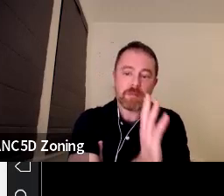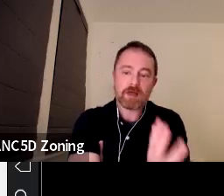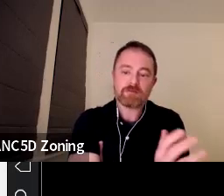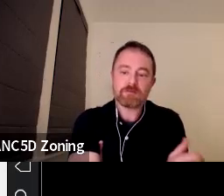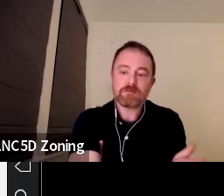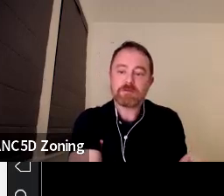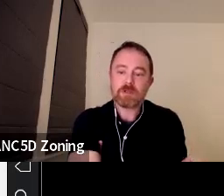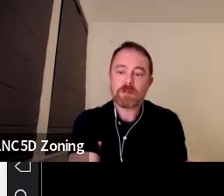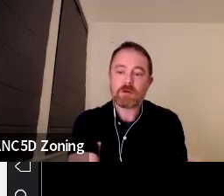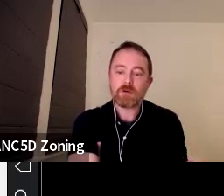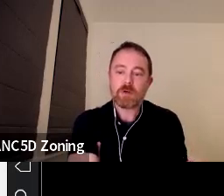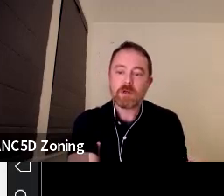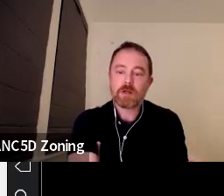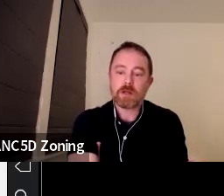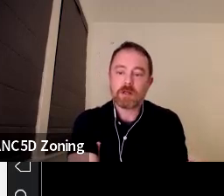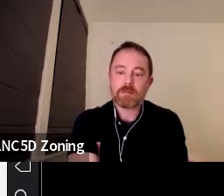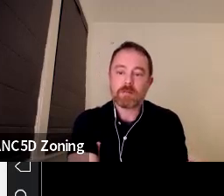these massive,